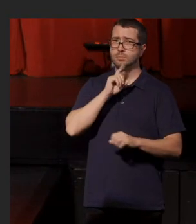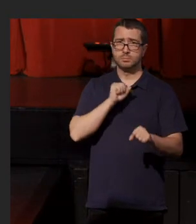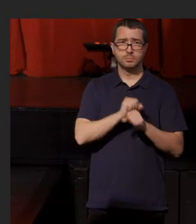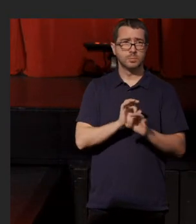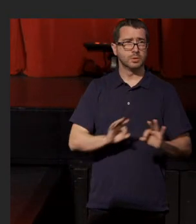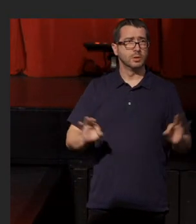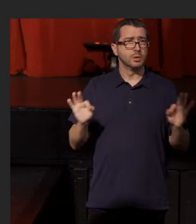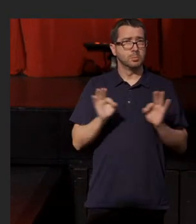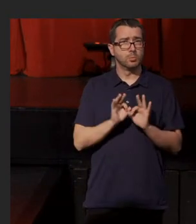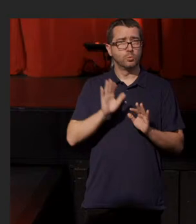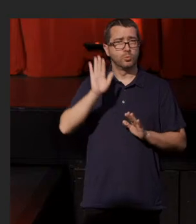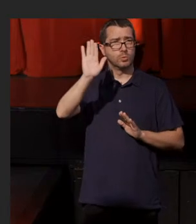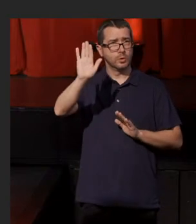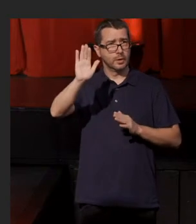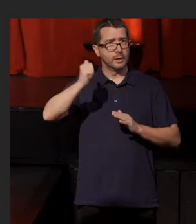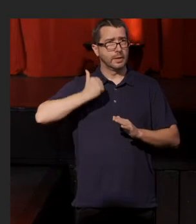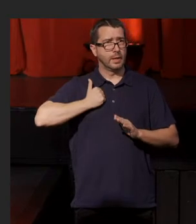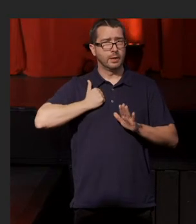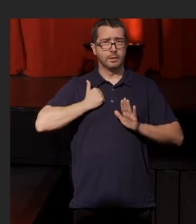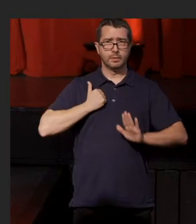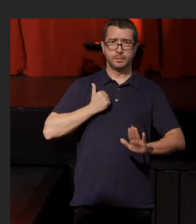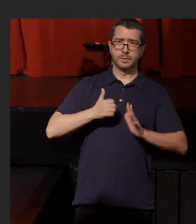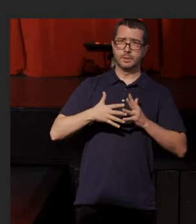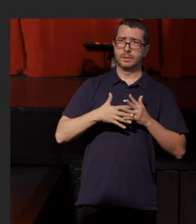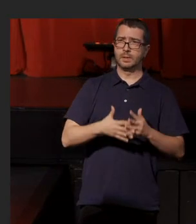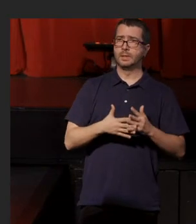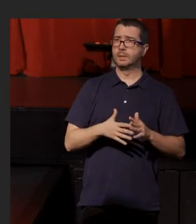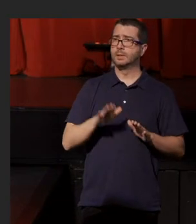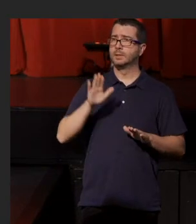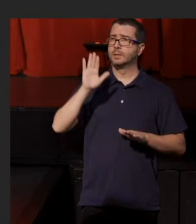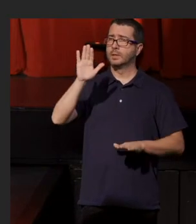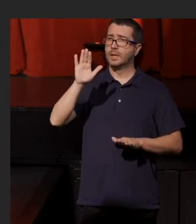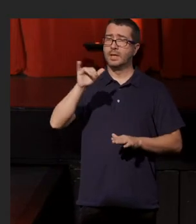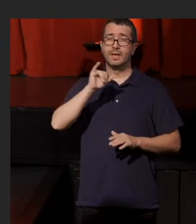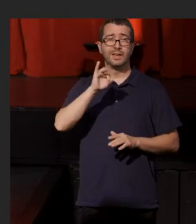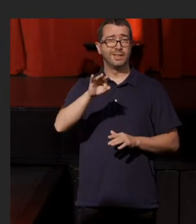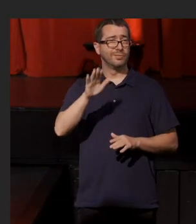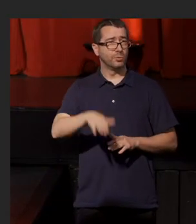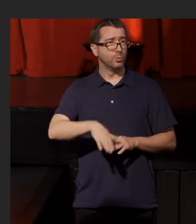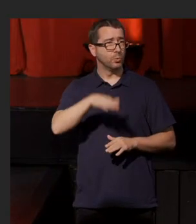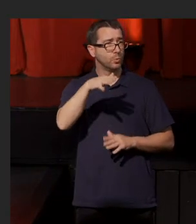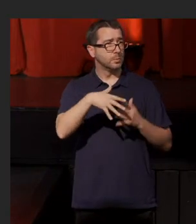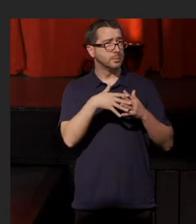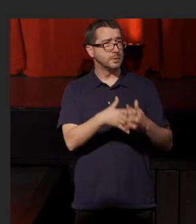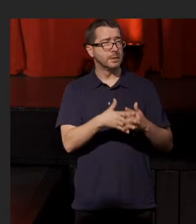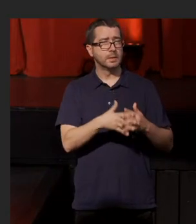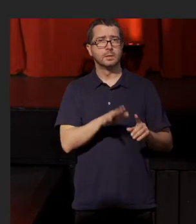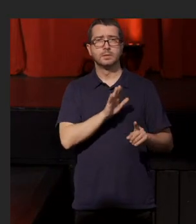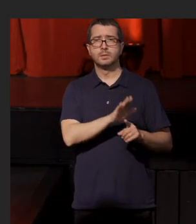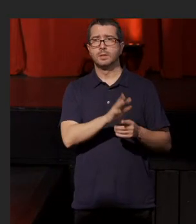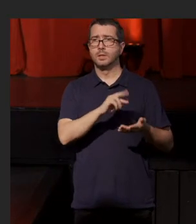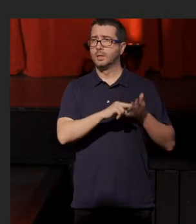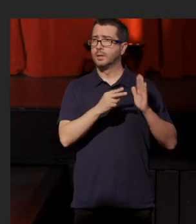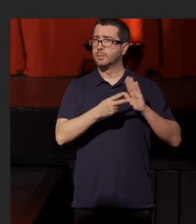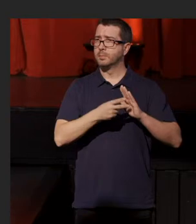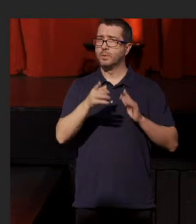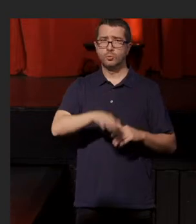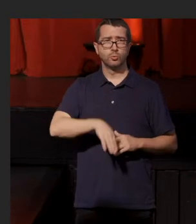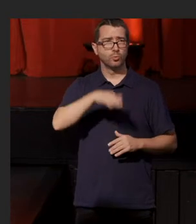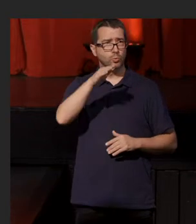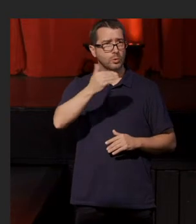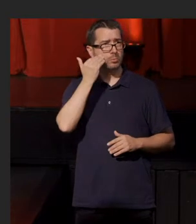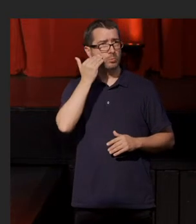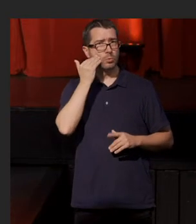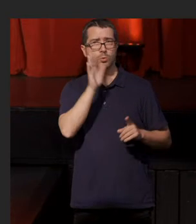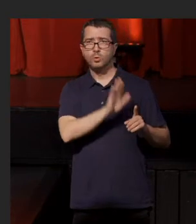our existing political systems. So if you grew up in the US, you probably grew up knowing that your family